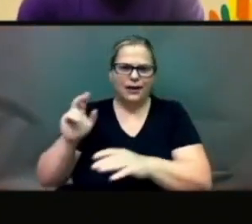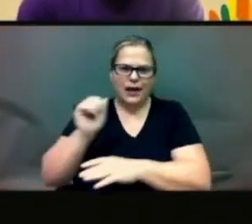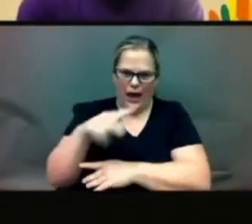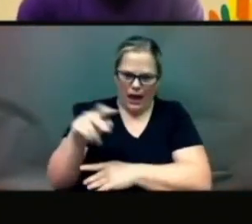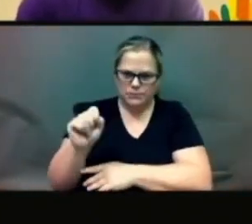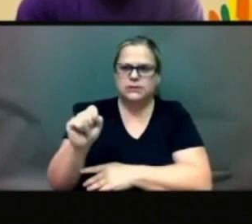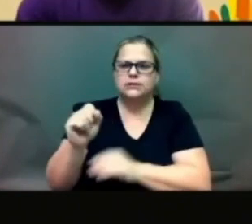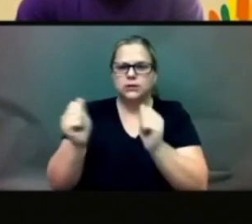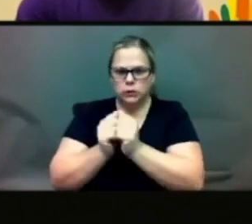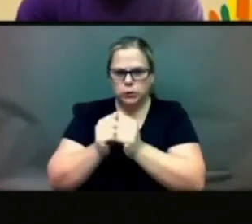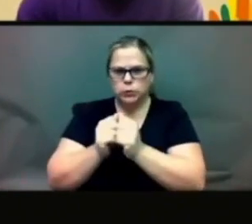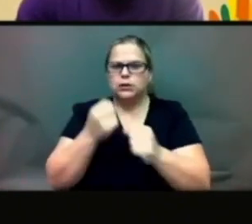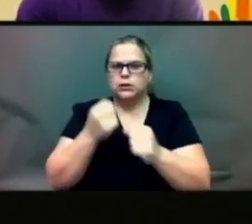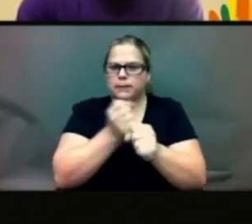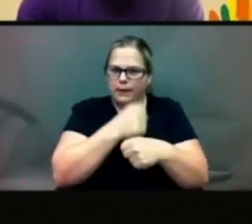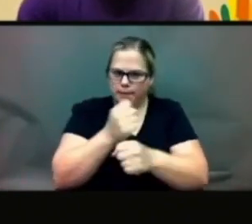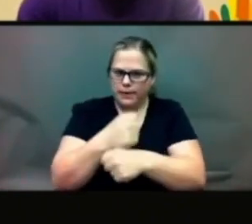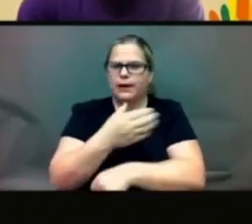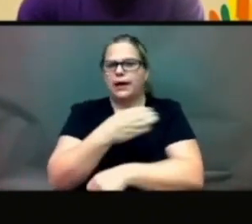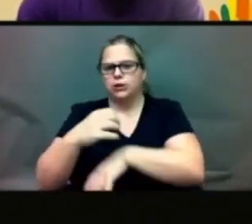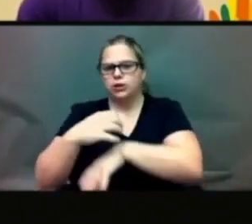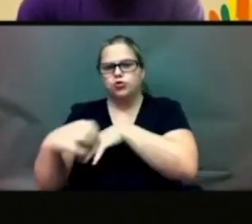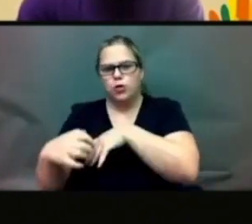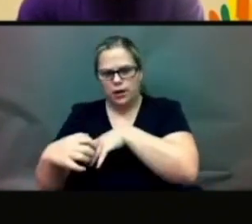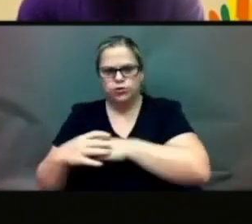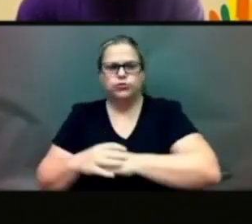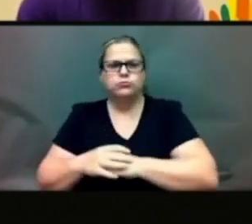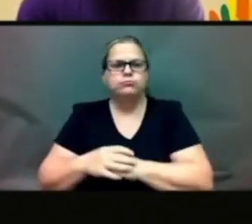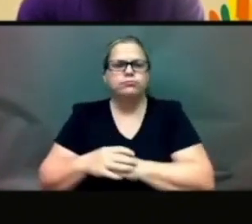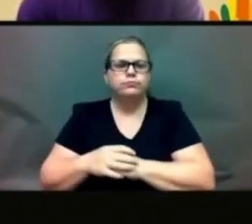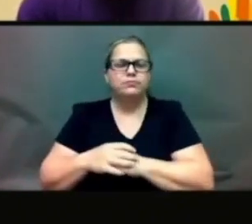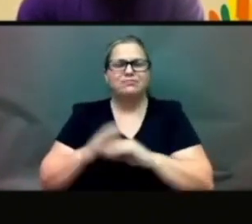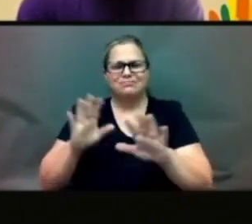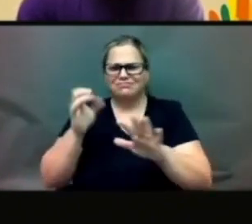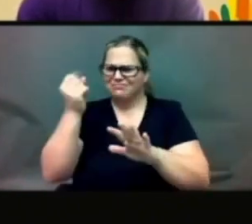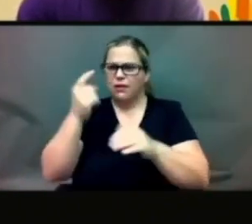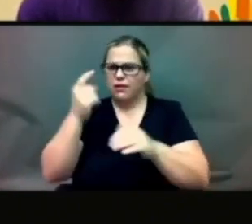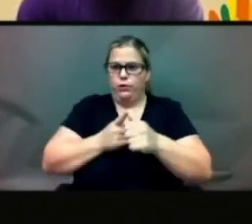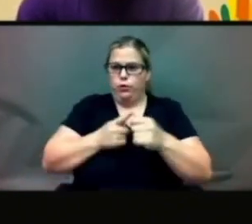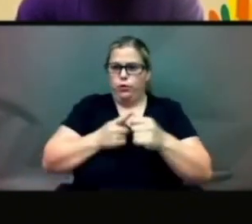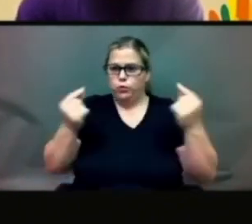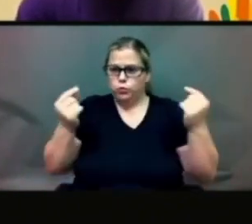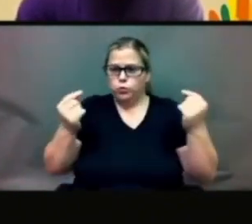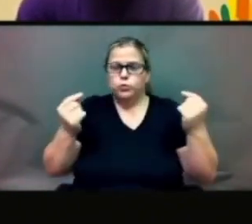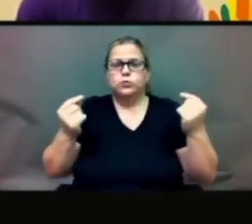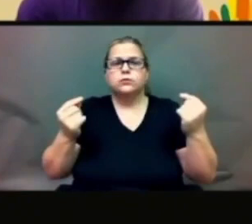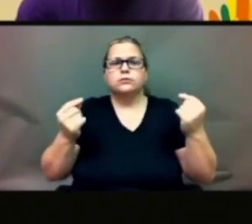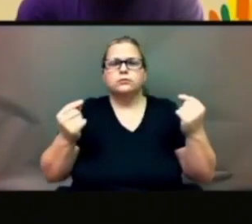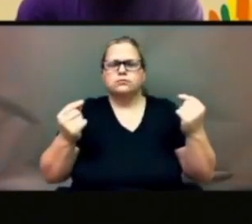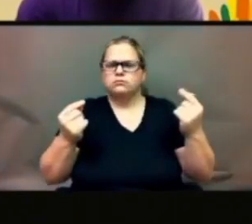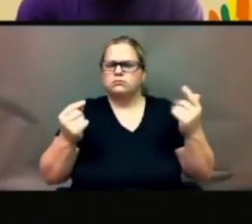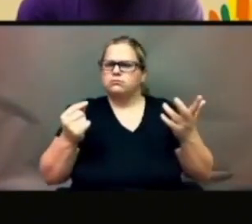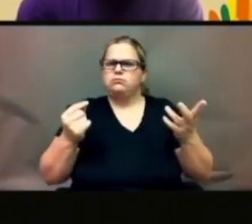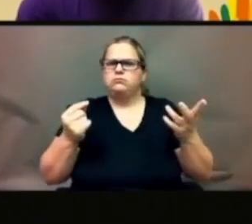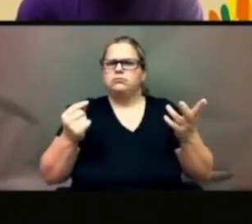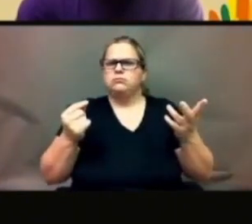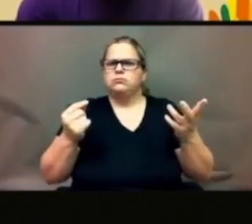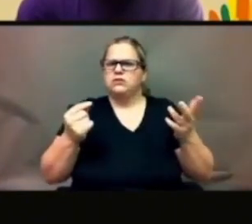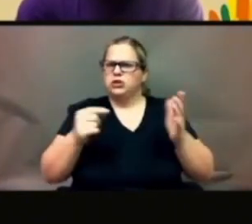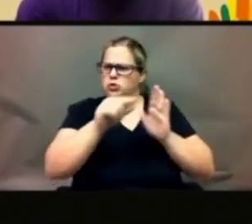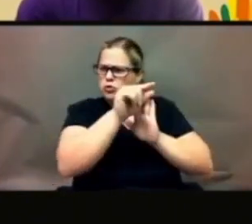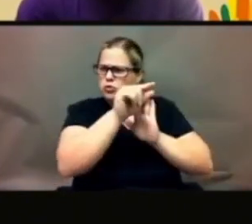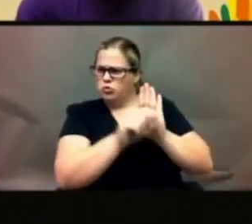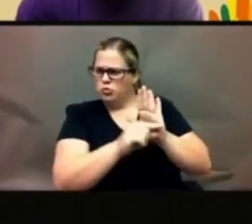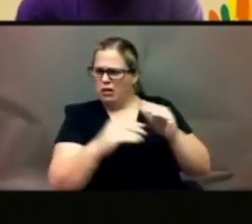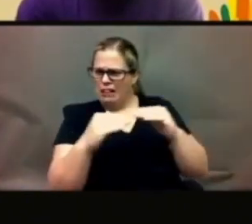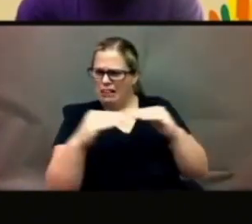Scratch. Partly because we have new apps, but I think the first thing we need to know is what grade level people